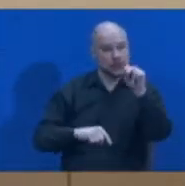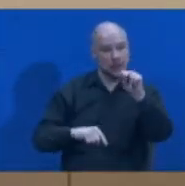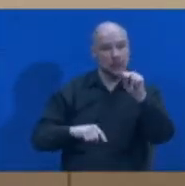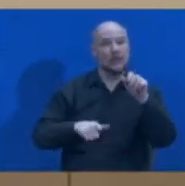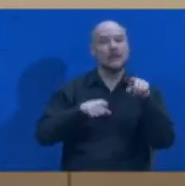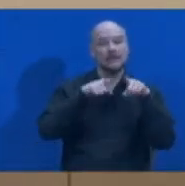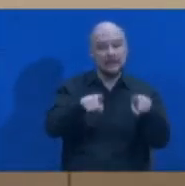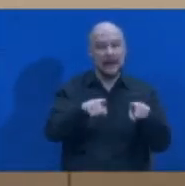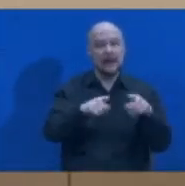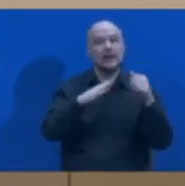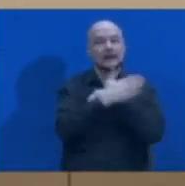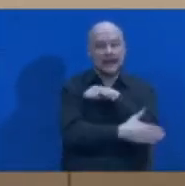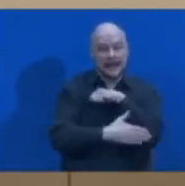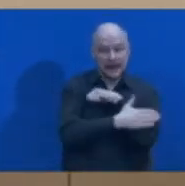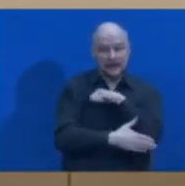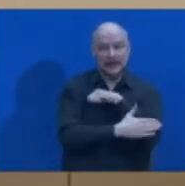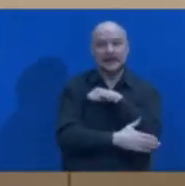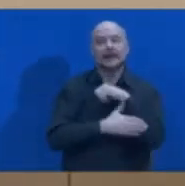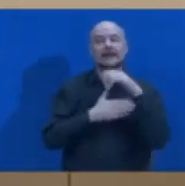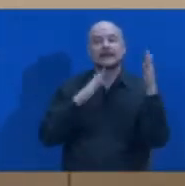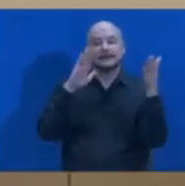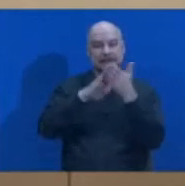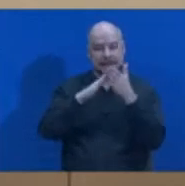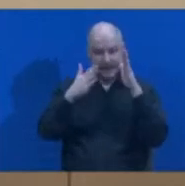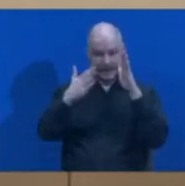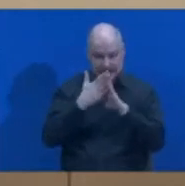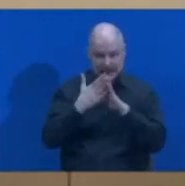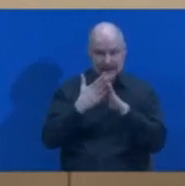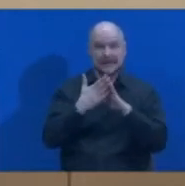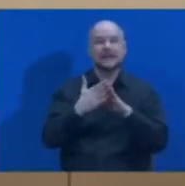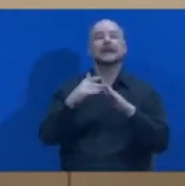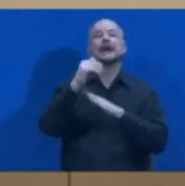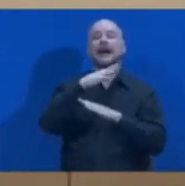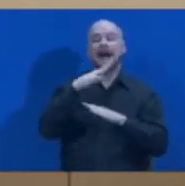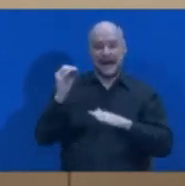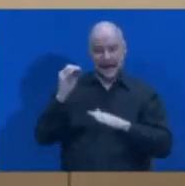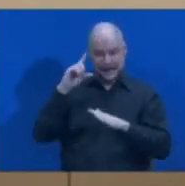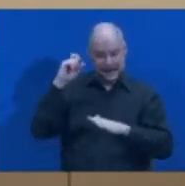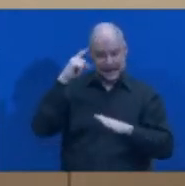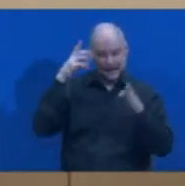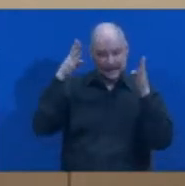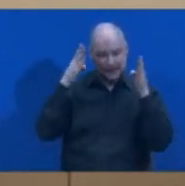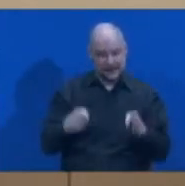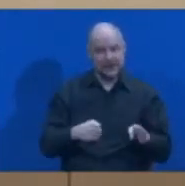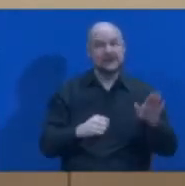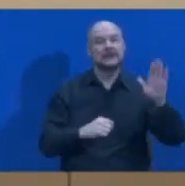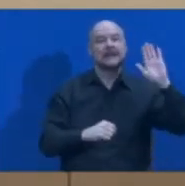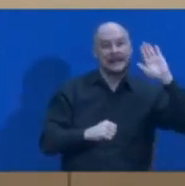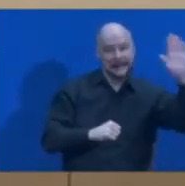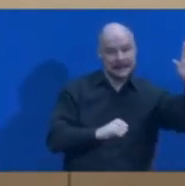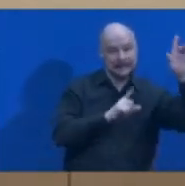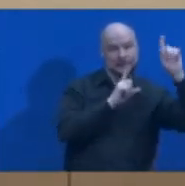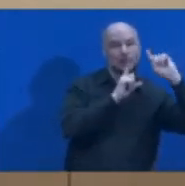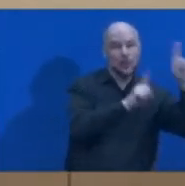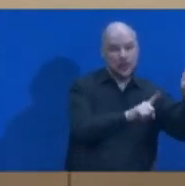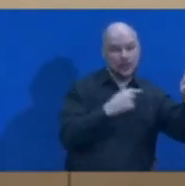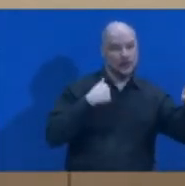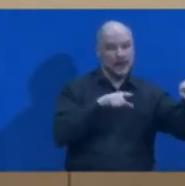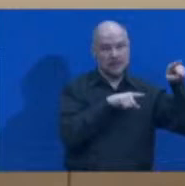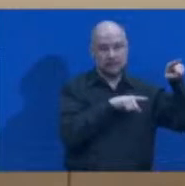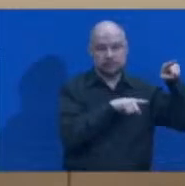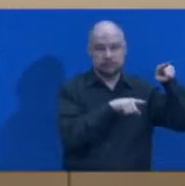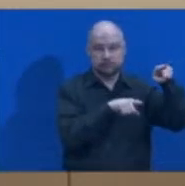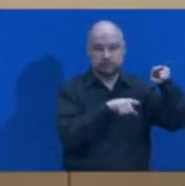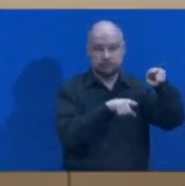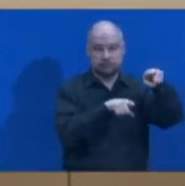the city, the county, and all of the towns that we are going to go by the governor's tiered